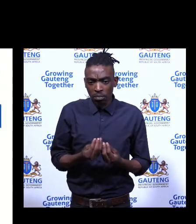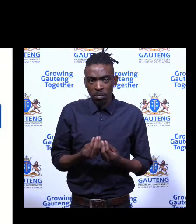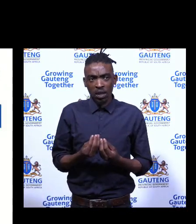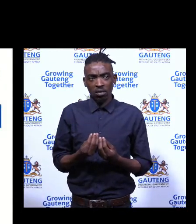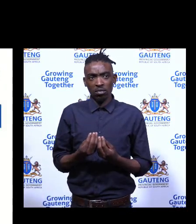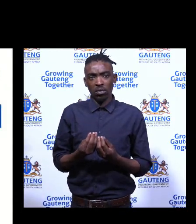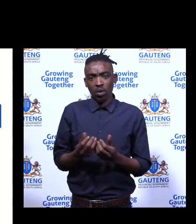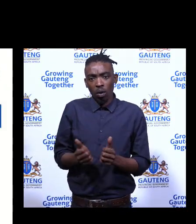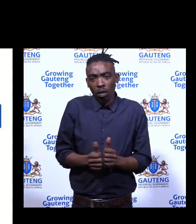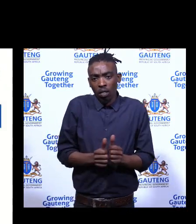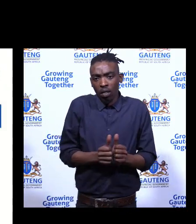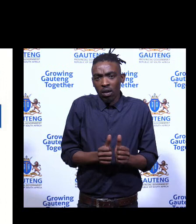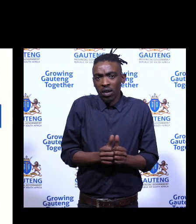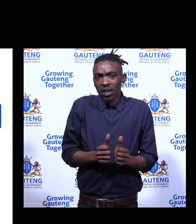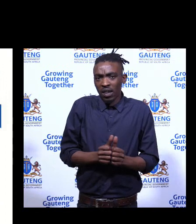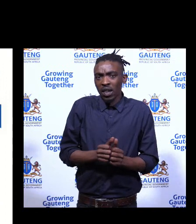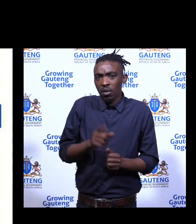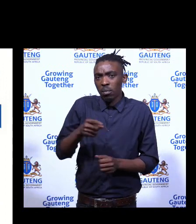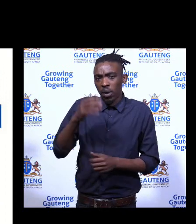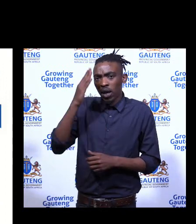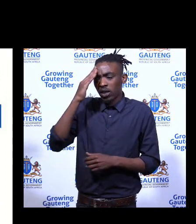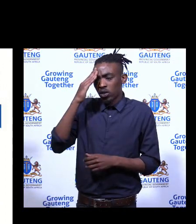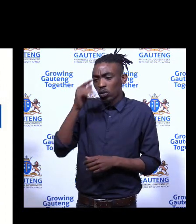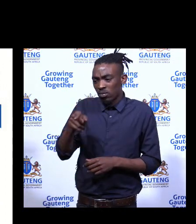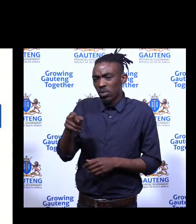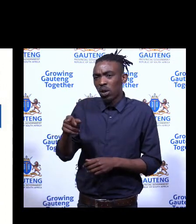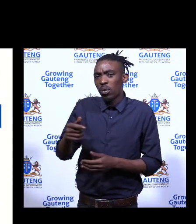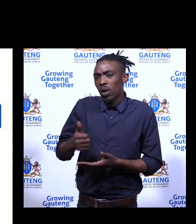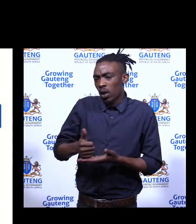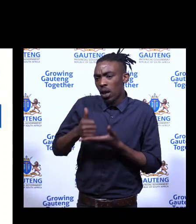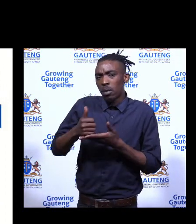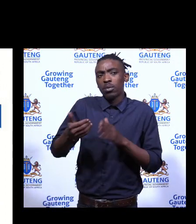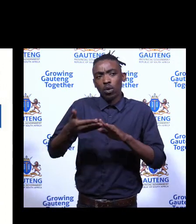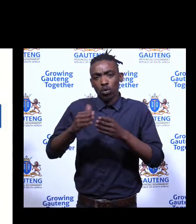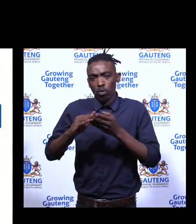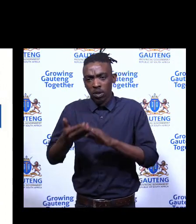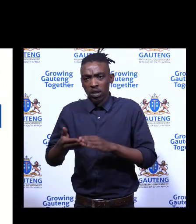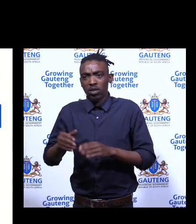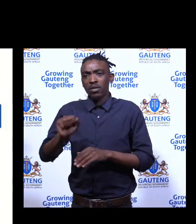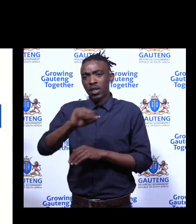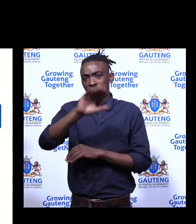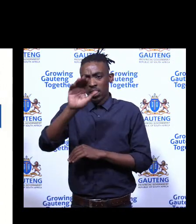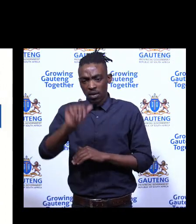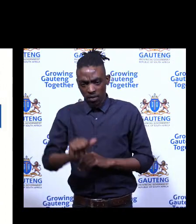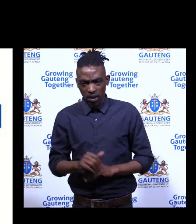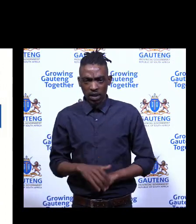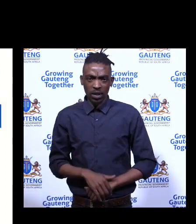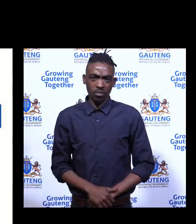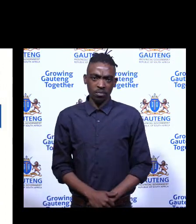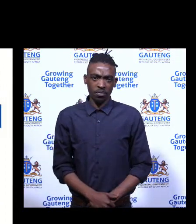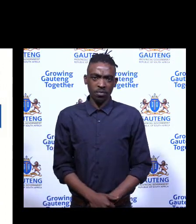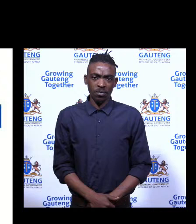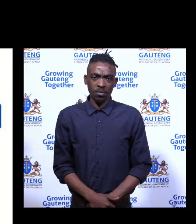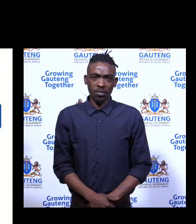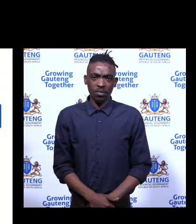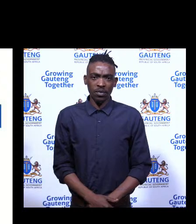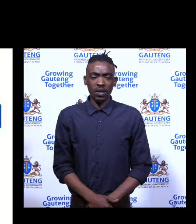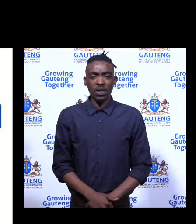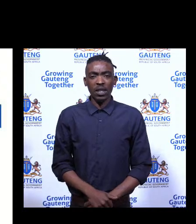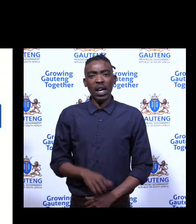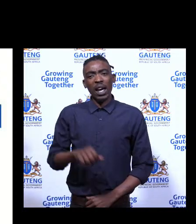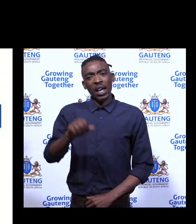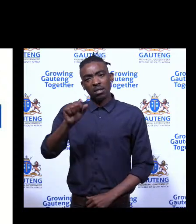any change. It is prolonging the suffering of the patient. In some cases, it might be coming to